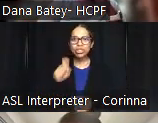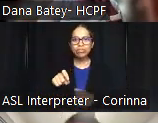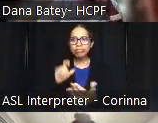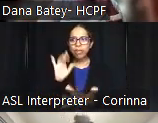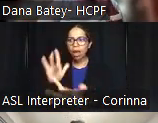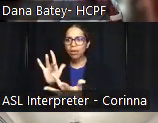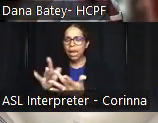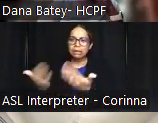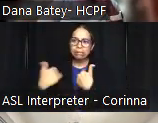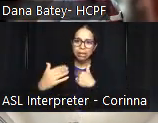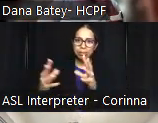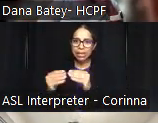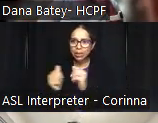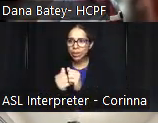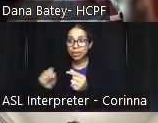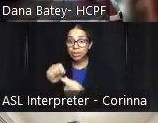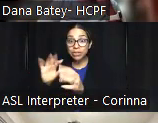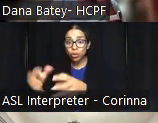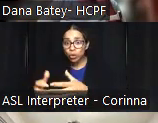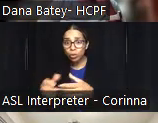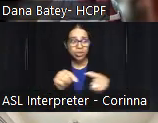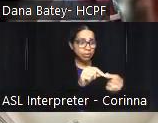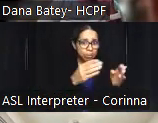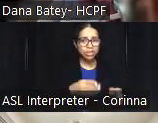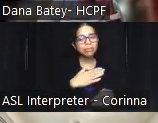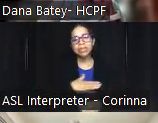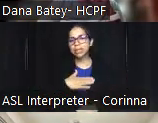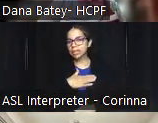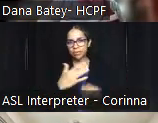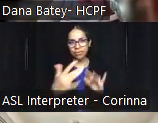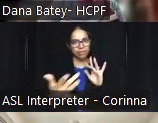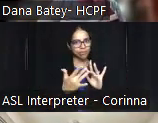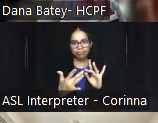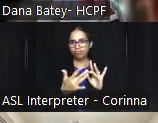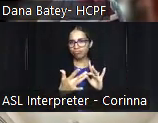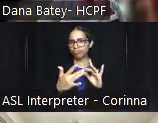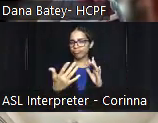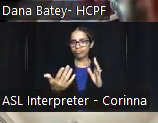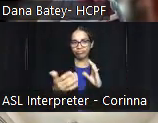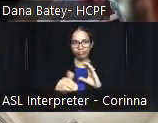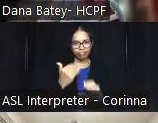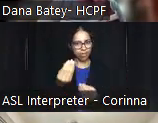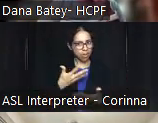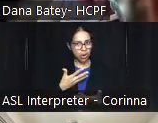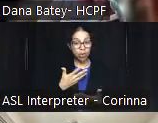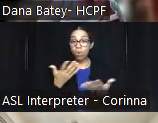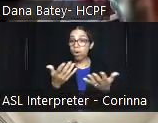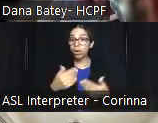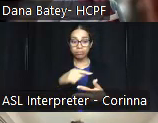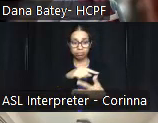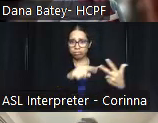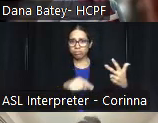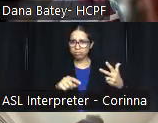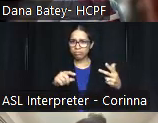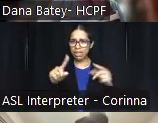with yet and you think that we should. Please feel free to reach out to me or complete one of those surveys with that information, and we'd be happy to figure